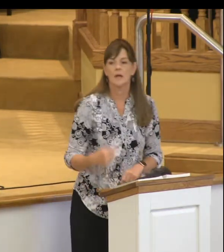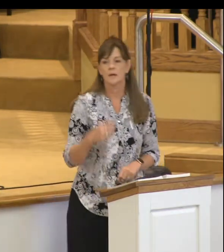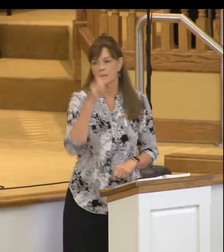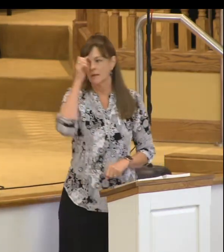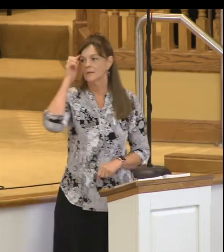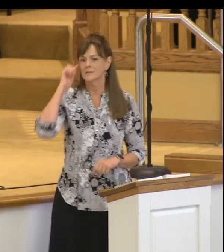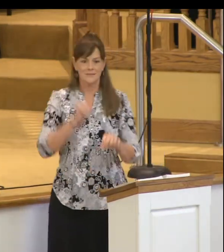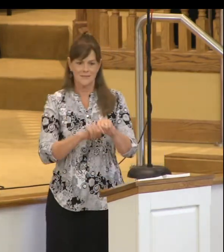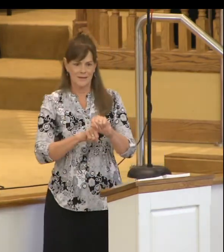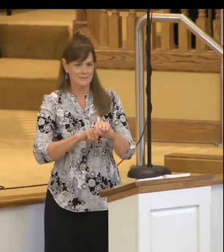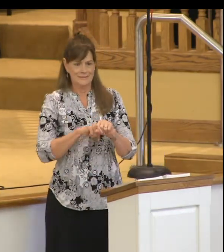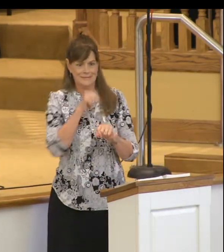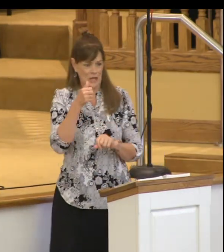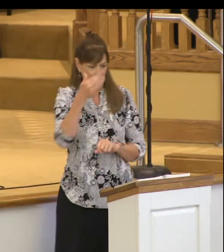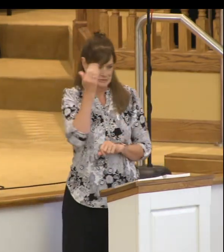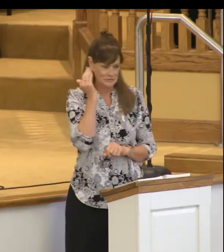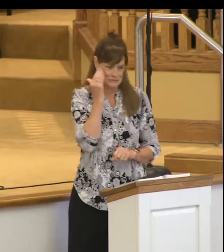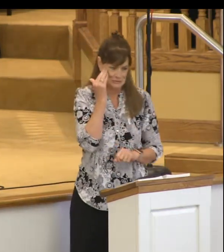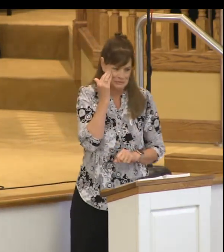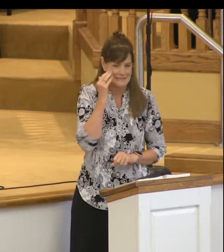Time out. I don't know it. I'm the substitute.